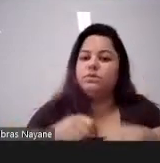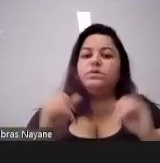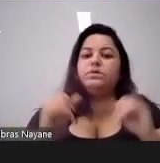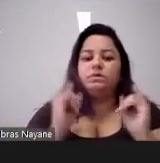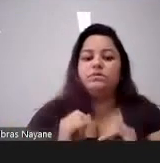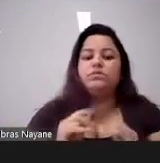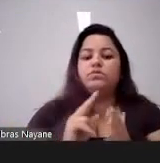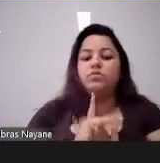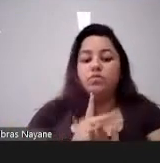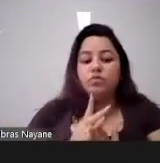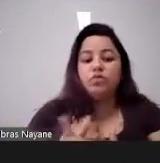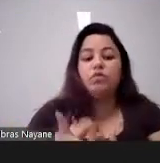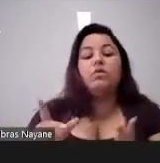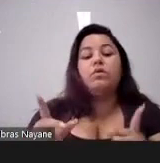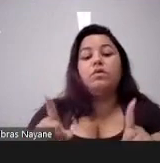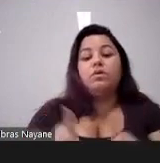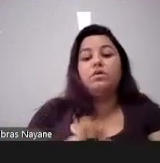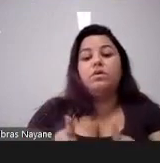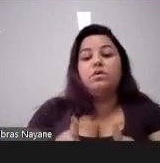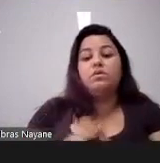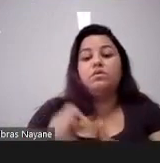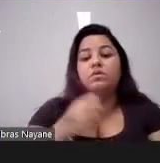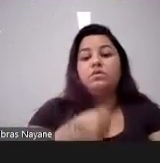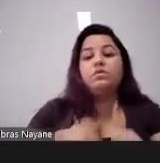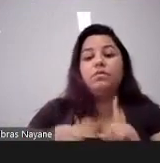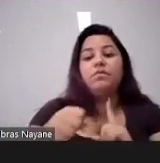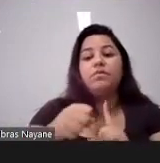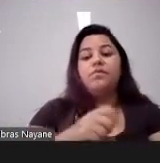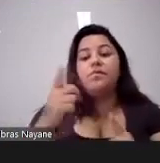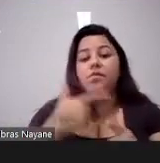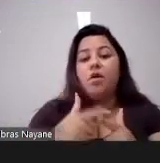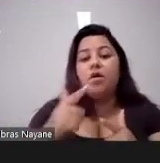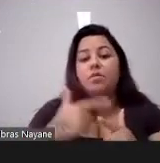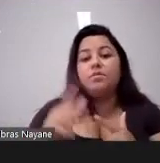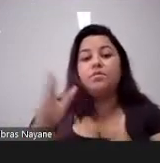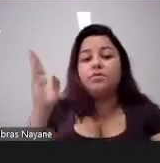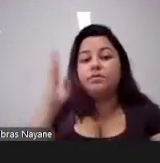to redesign a new social